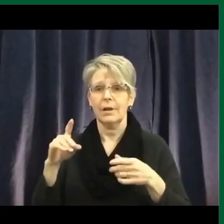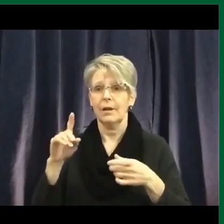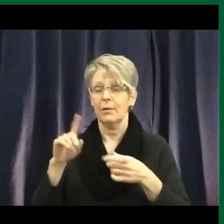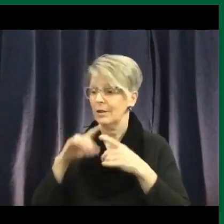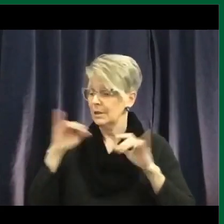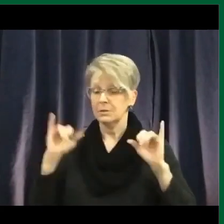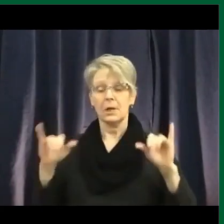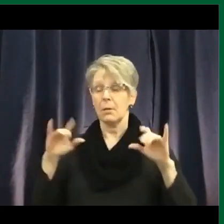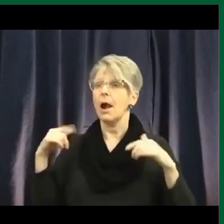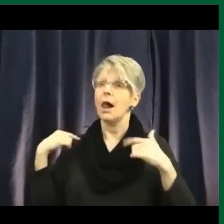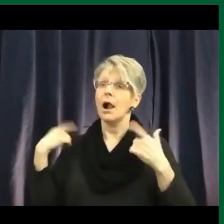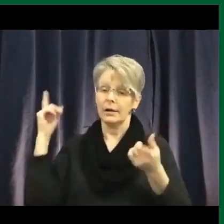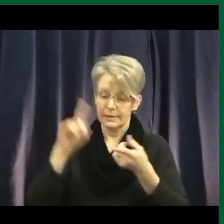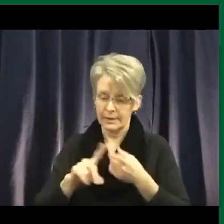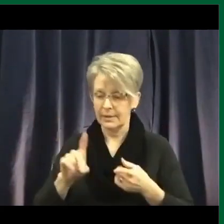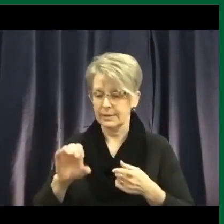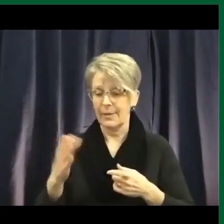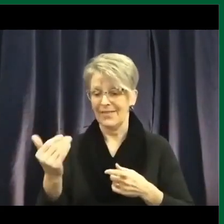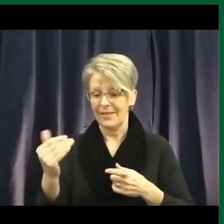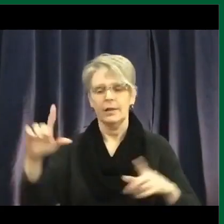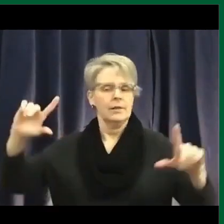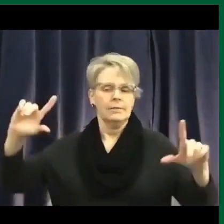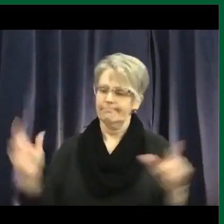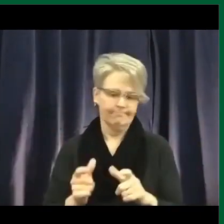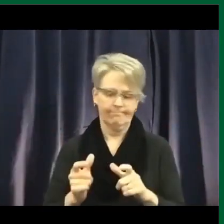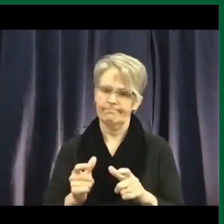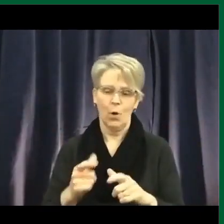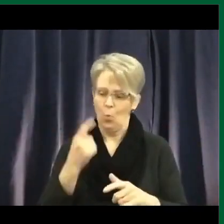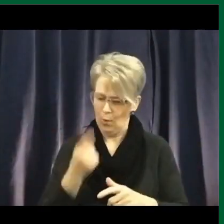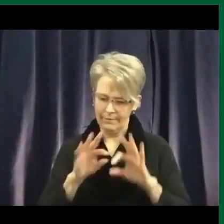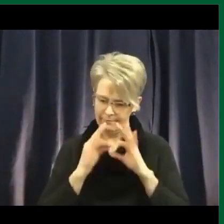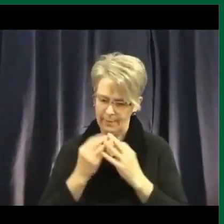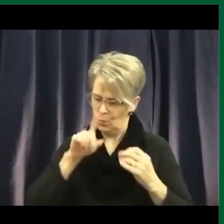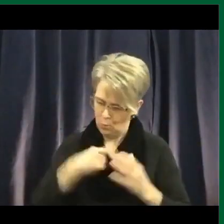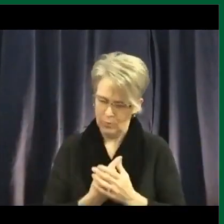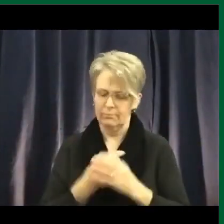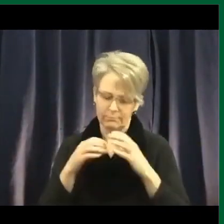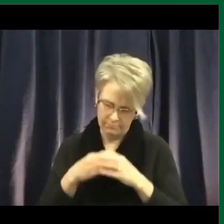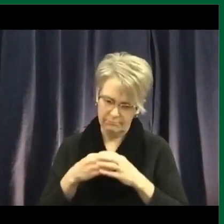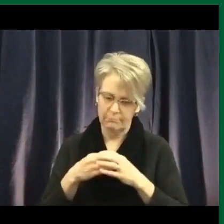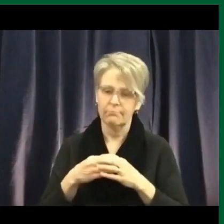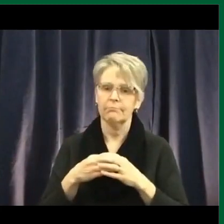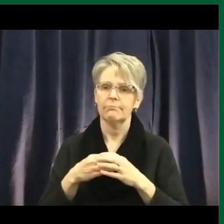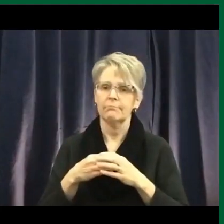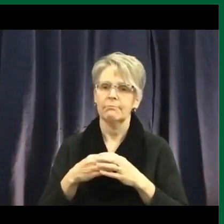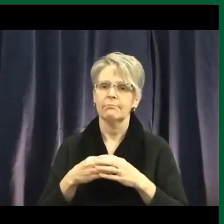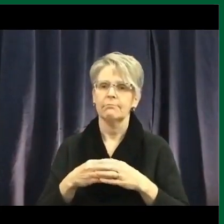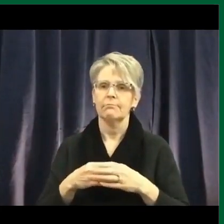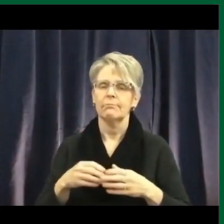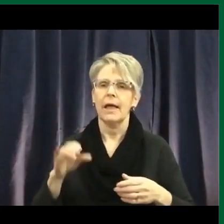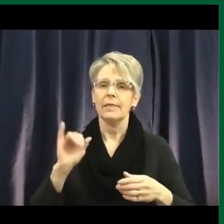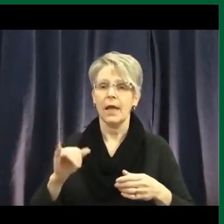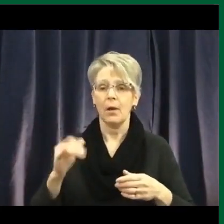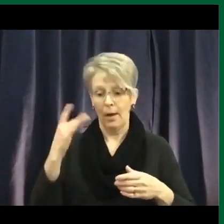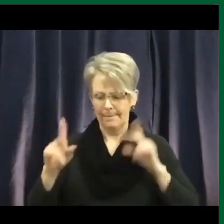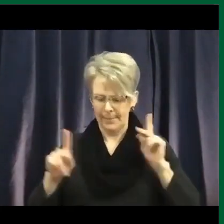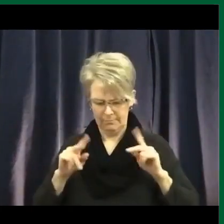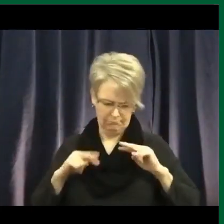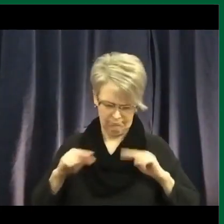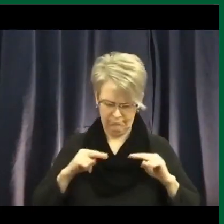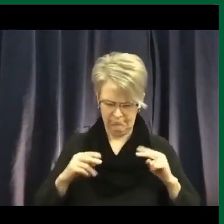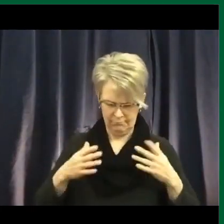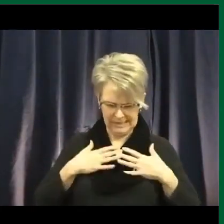of December. And that actually rule, for the most part, worked really well, because people, could assess their own risk,